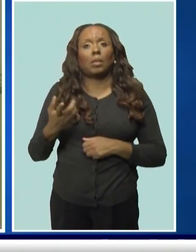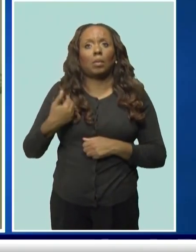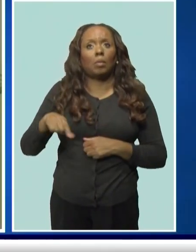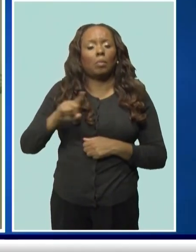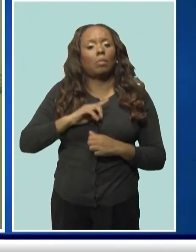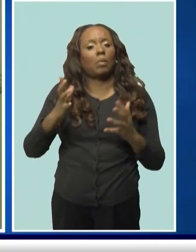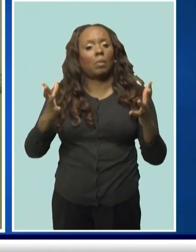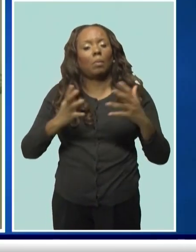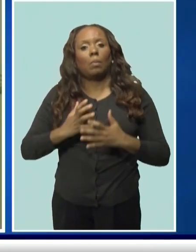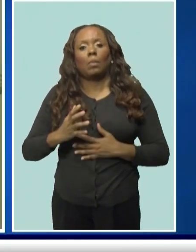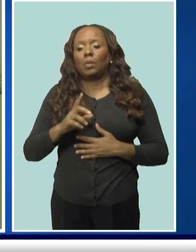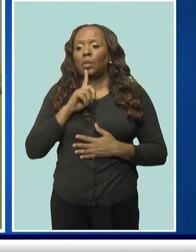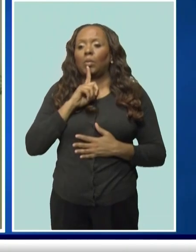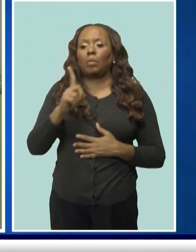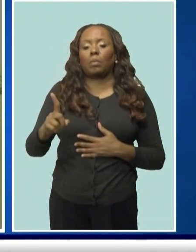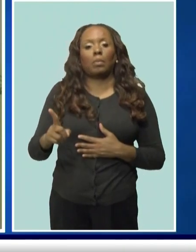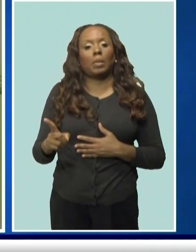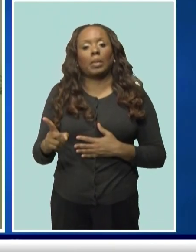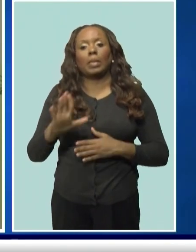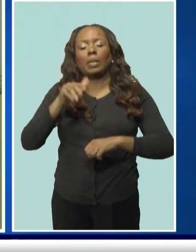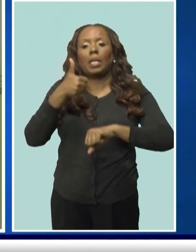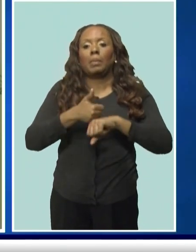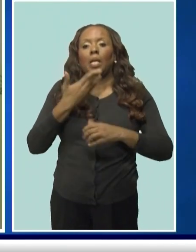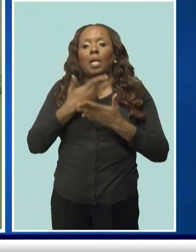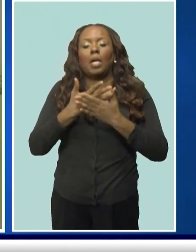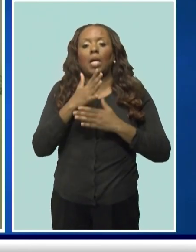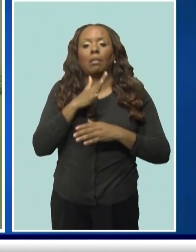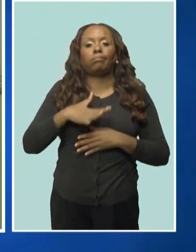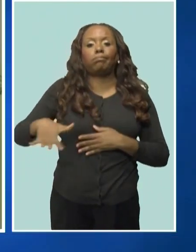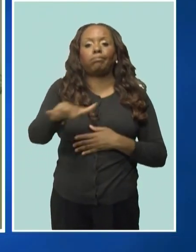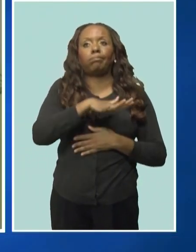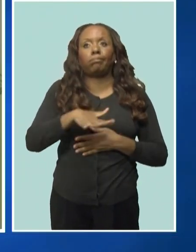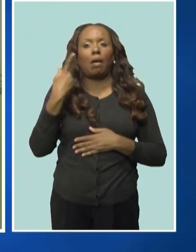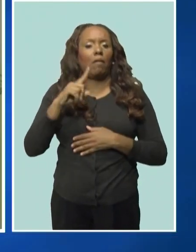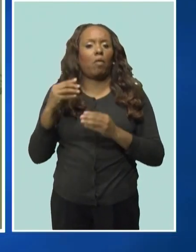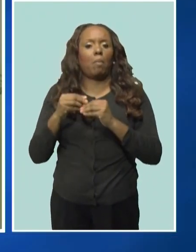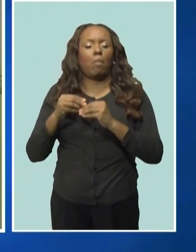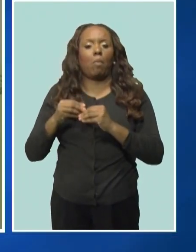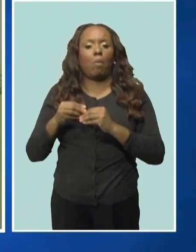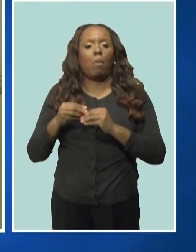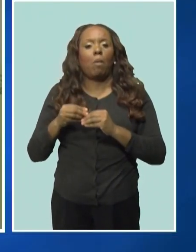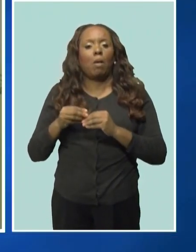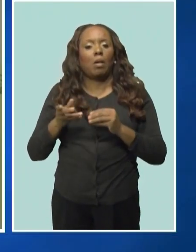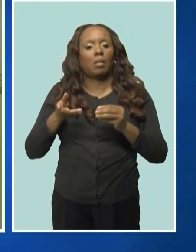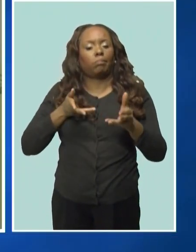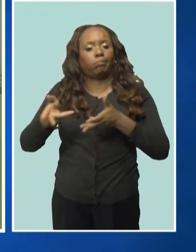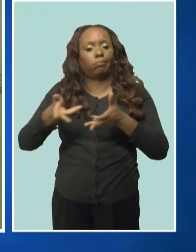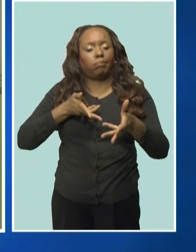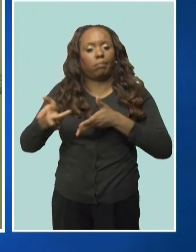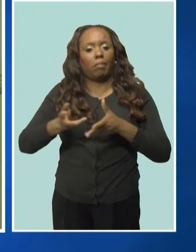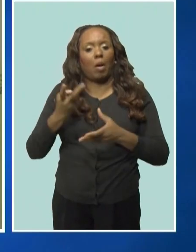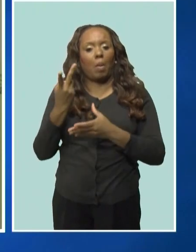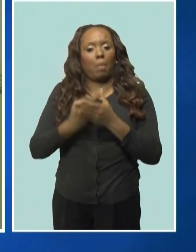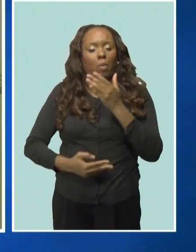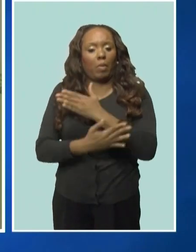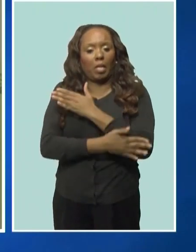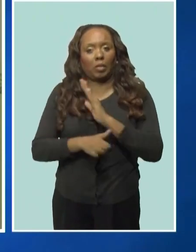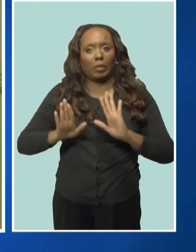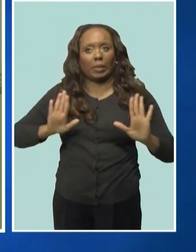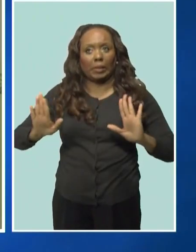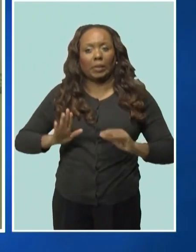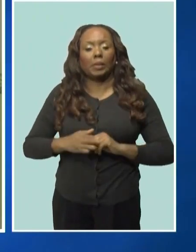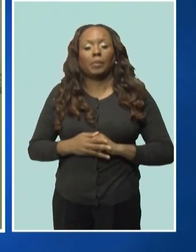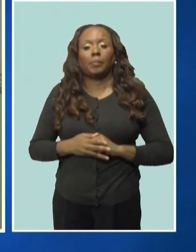and cultivate an atmosphere suitable for collaboration for both our nations, to initiate innovation